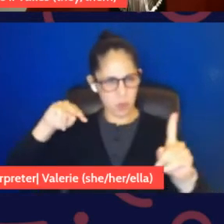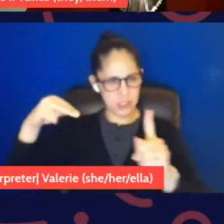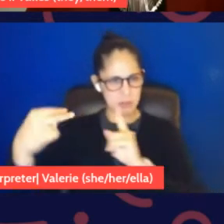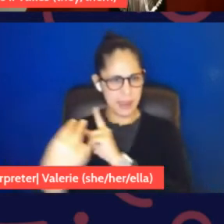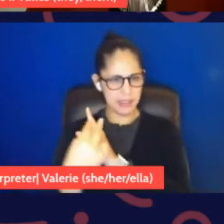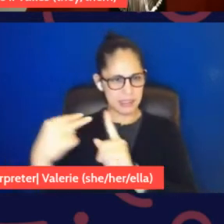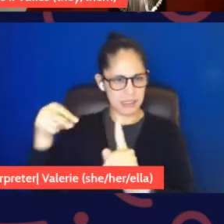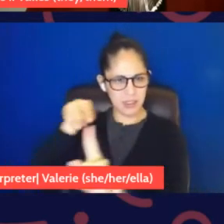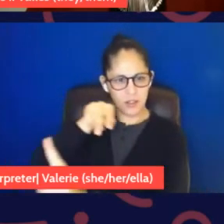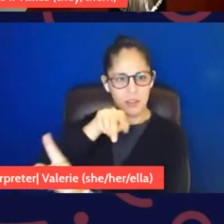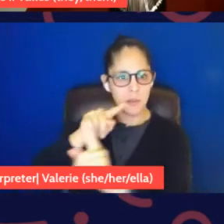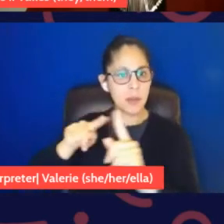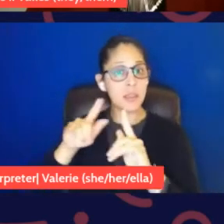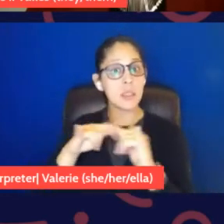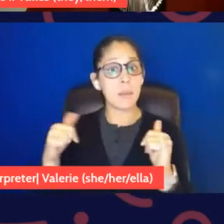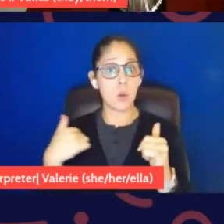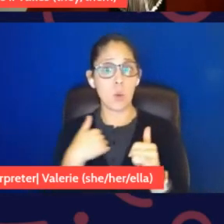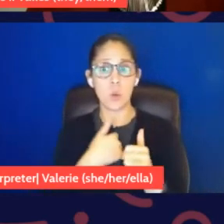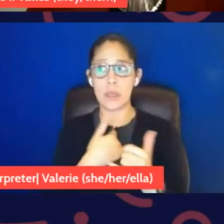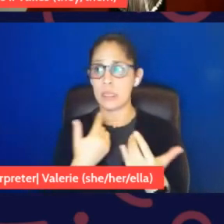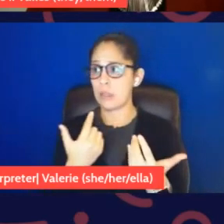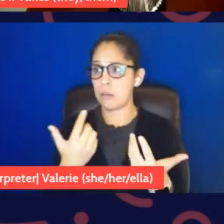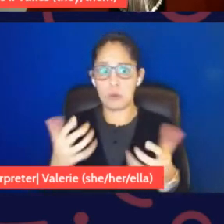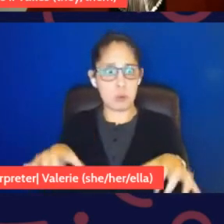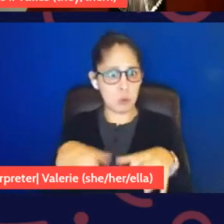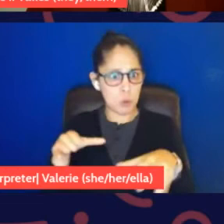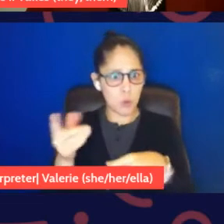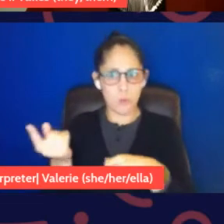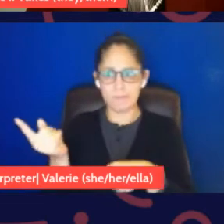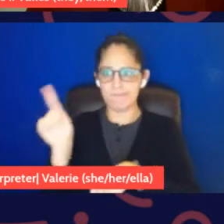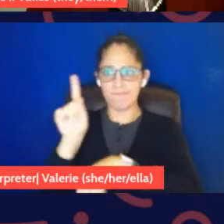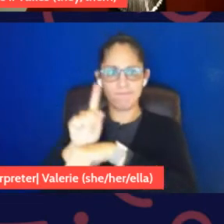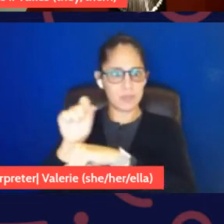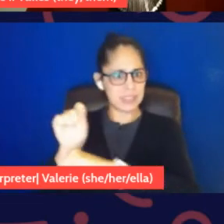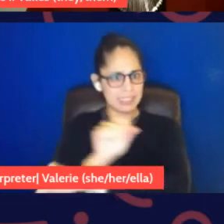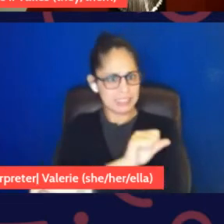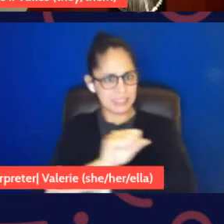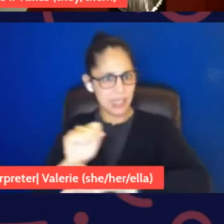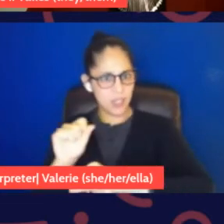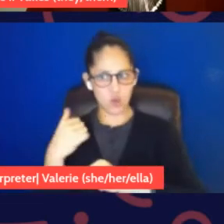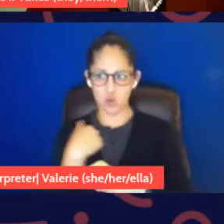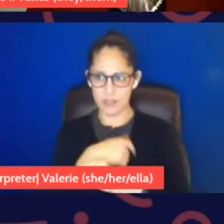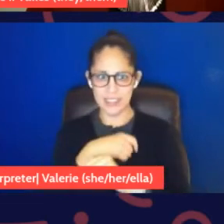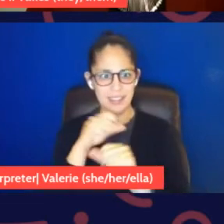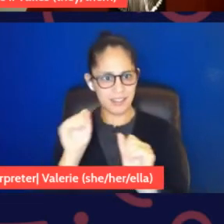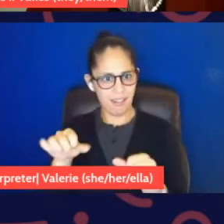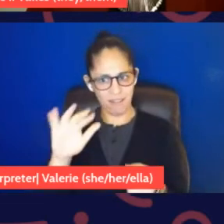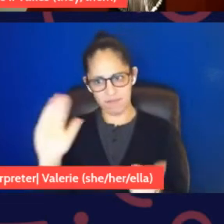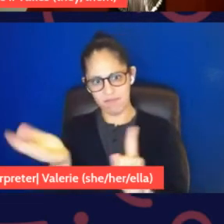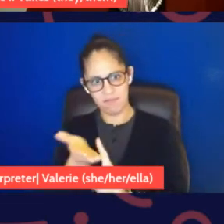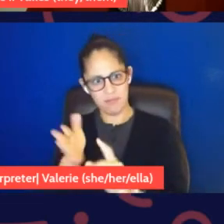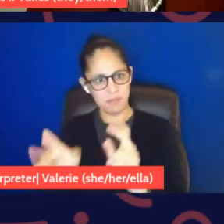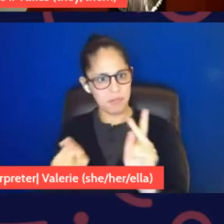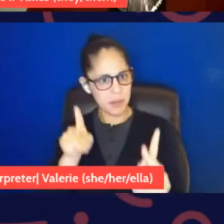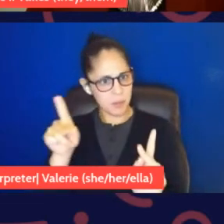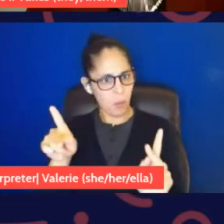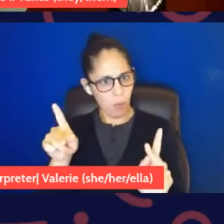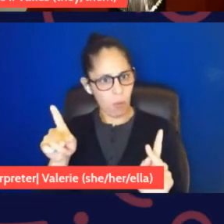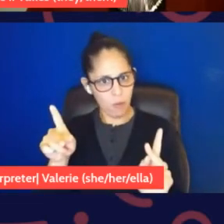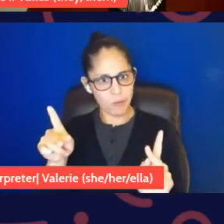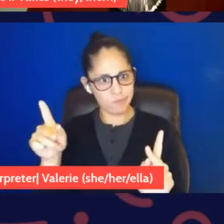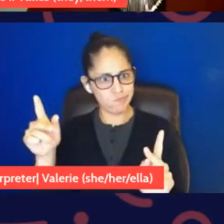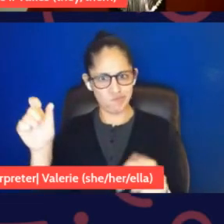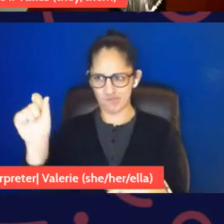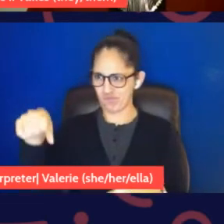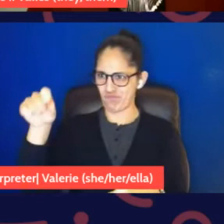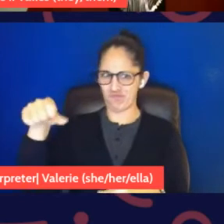What we do on the stage is the only way that we can get people, we can convert people into like, okay, yes, I got